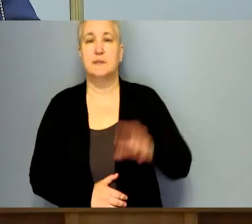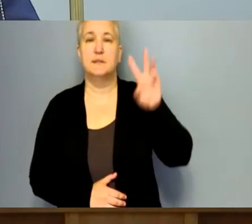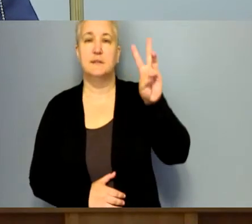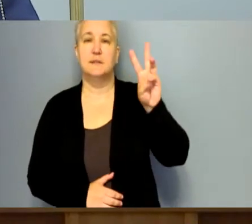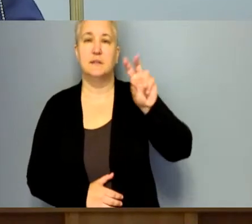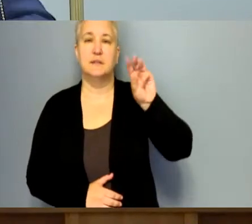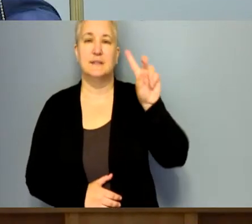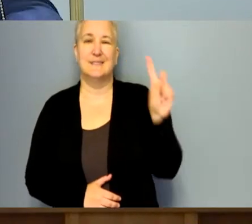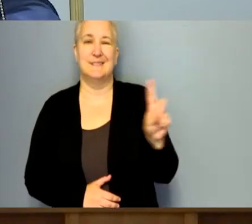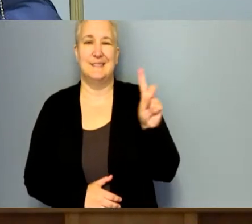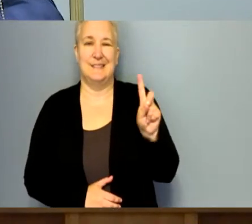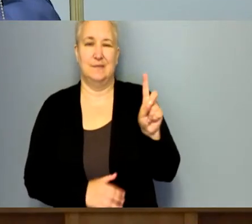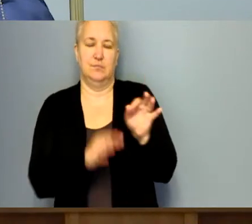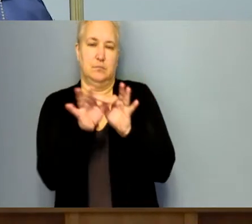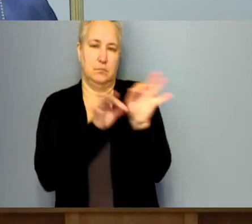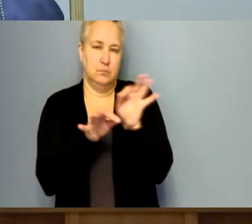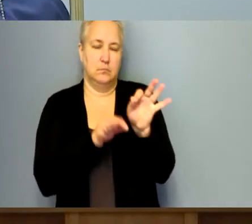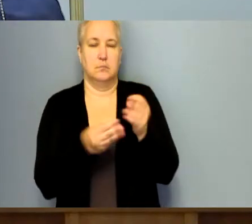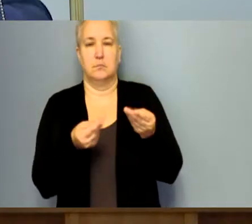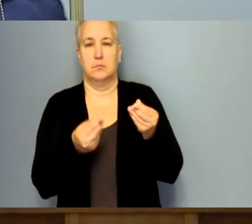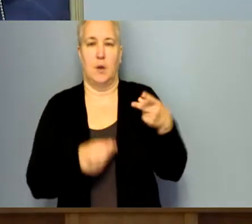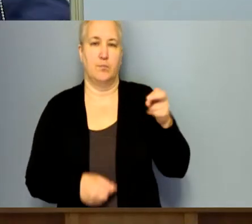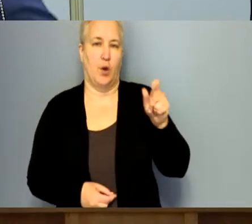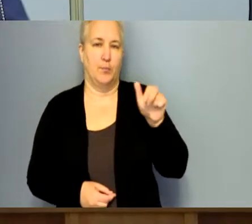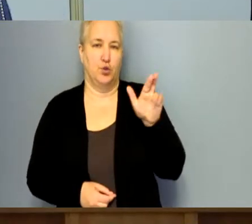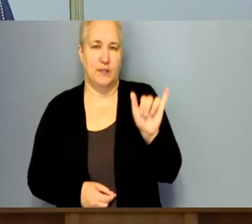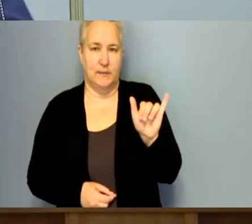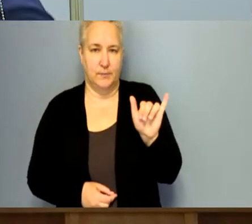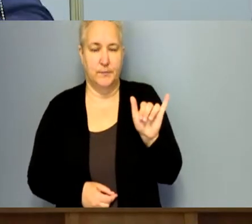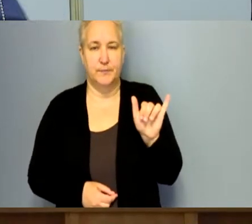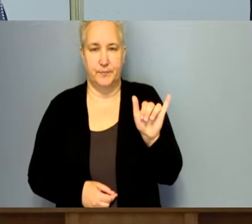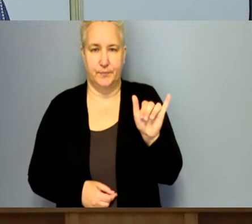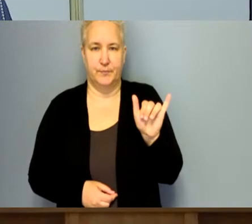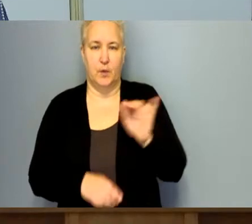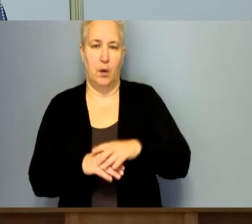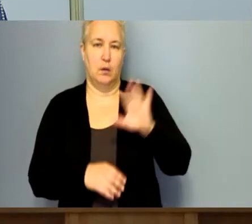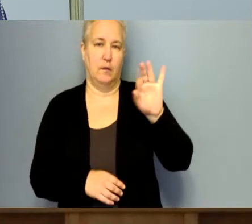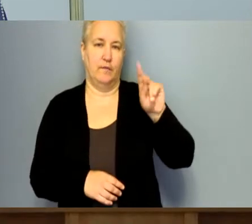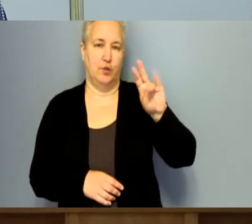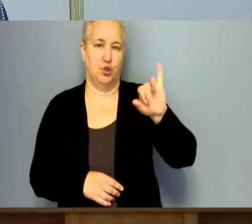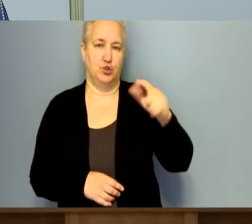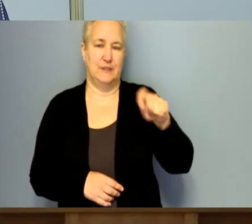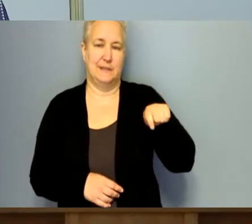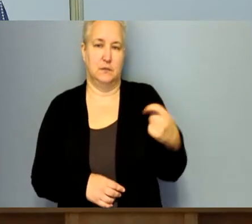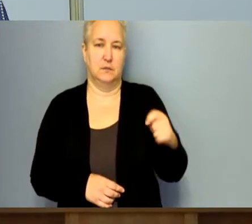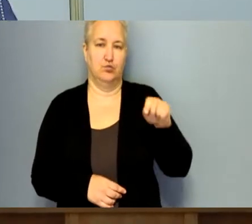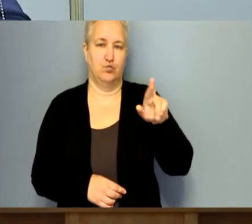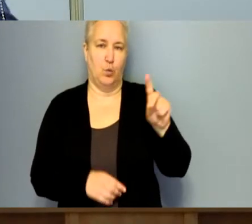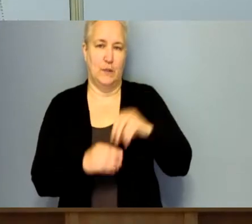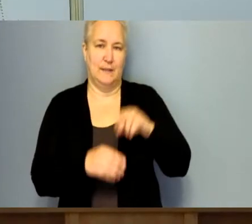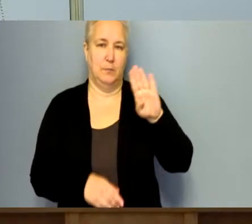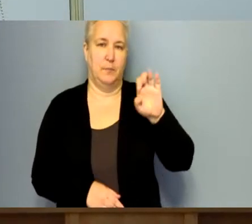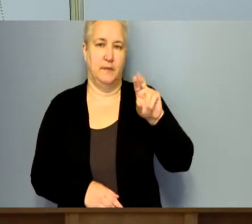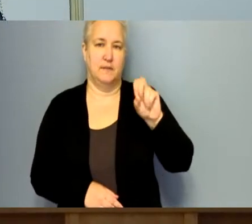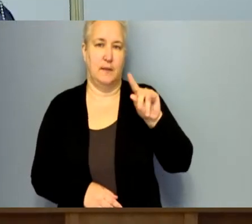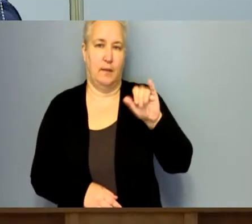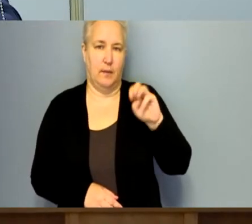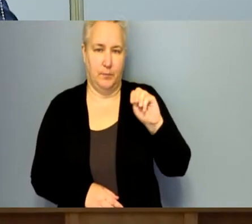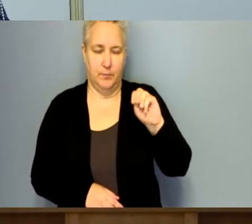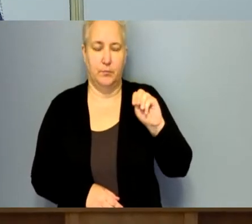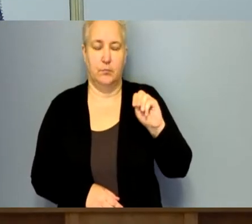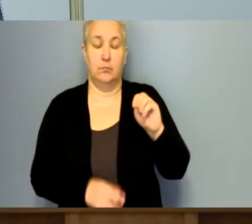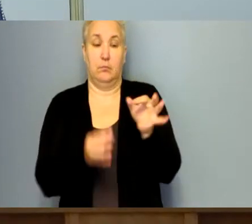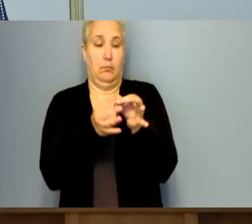6D talked about the property on Flushing Road in Bensalem. This is, as it says,